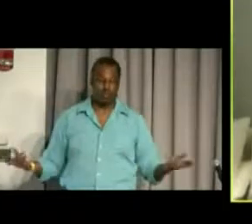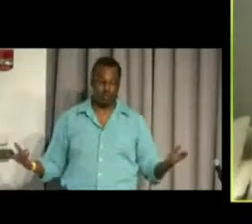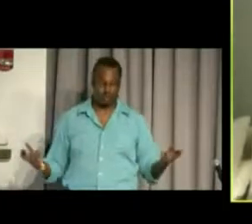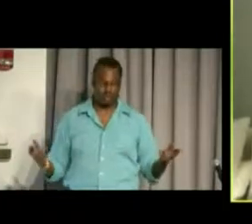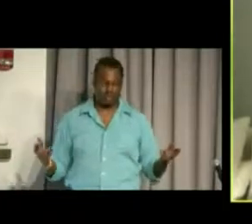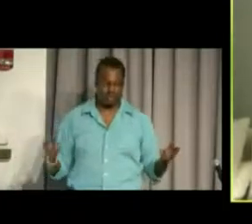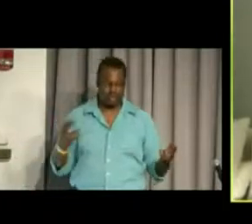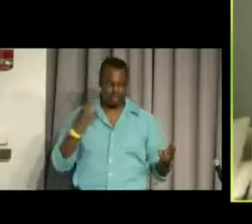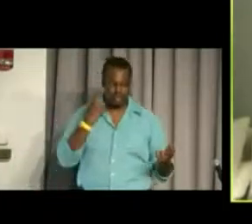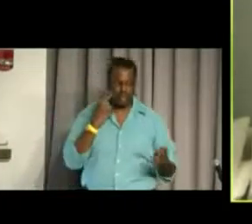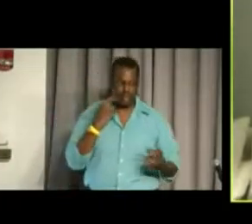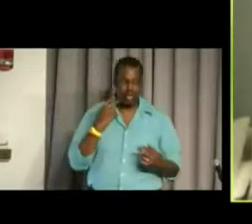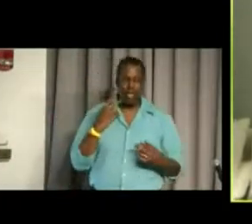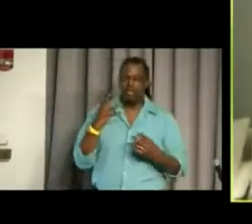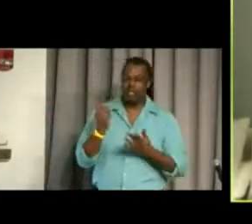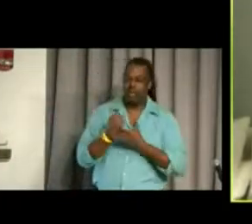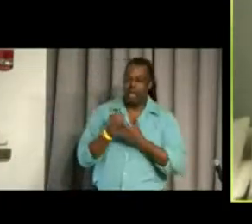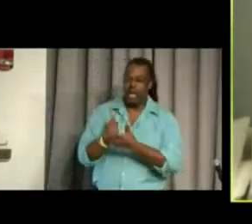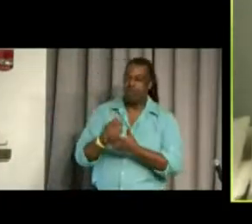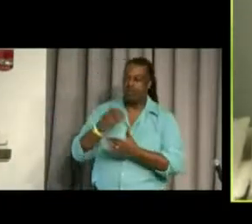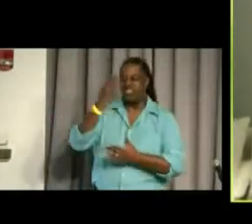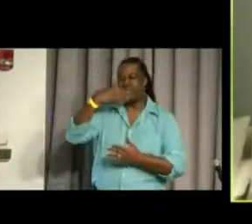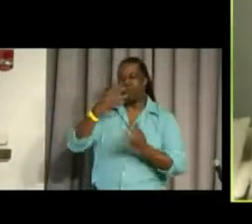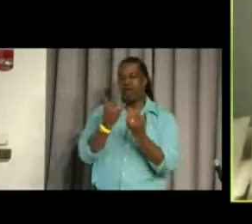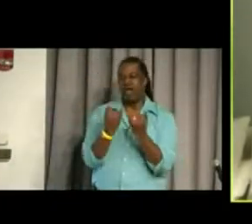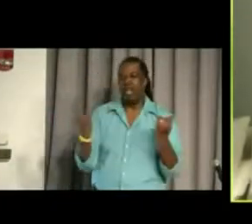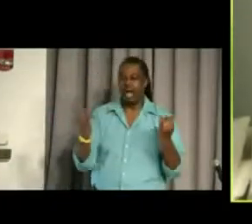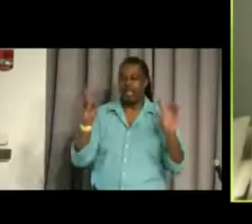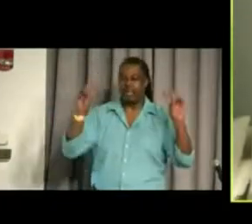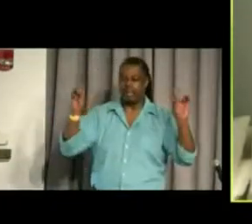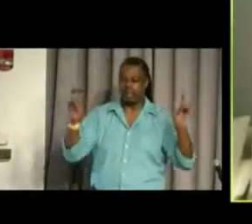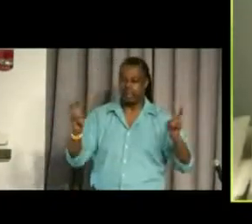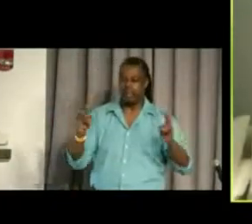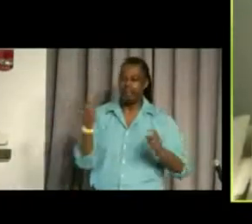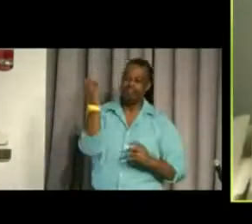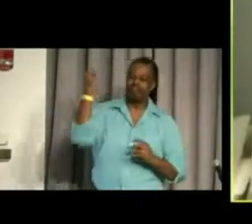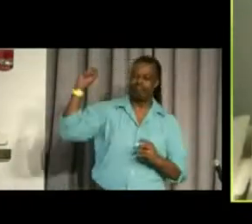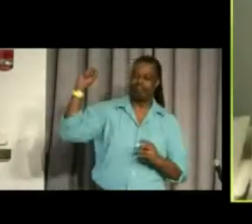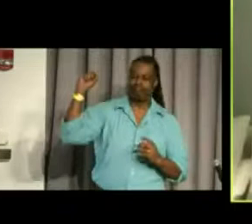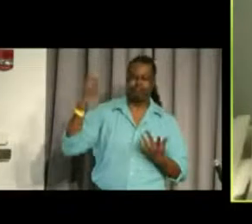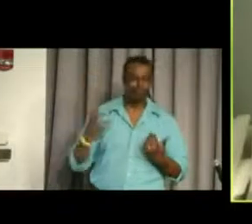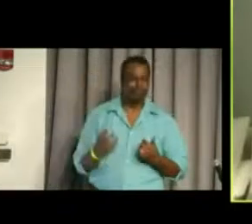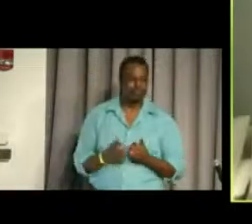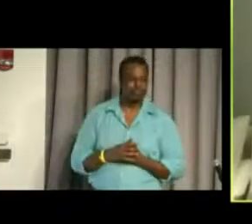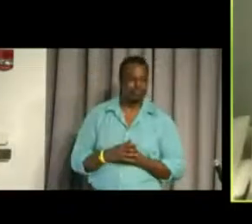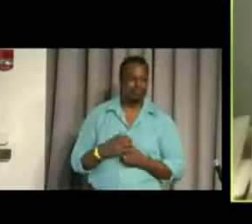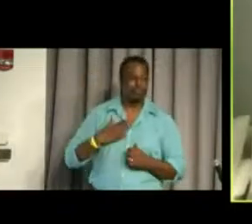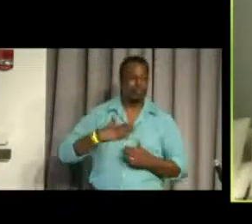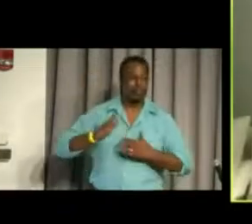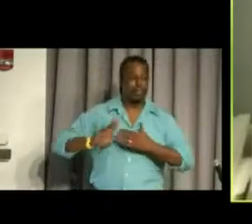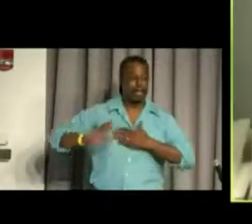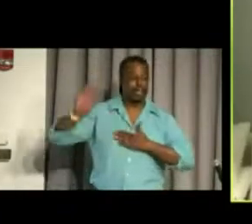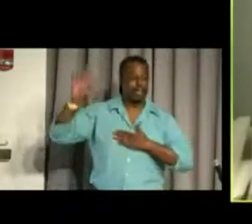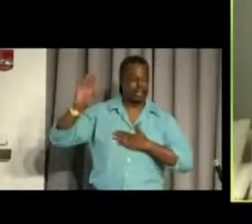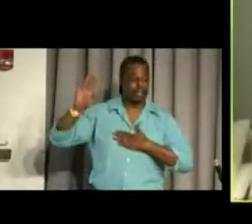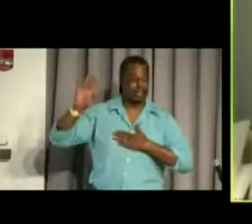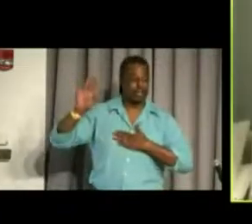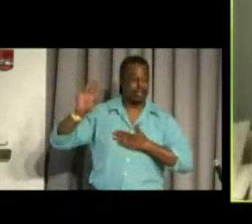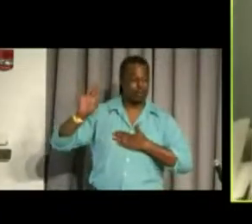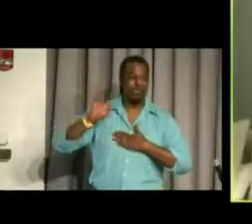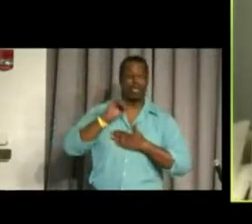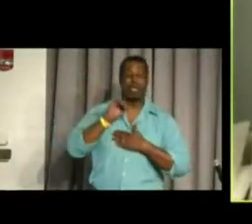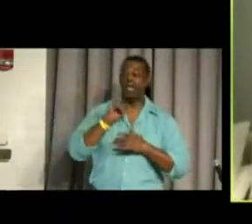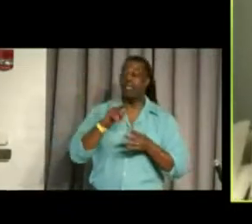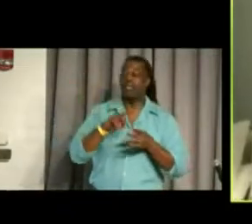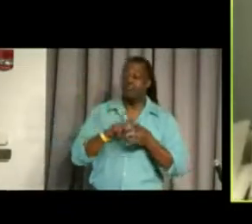communities responding and resisting during this current and critical political moment. My testimony comes not only from my years